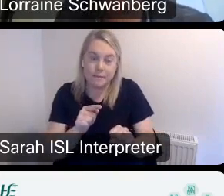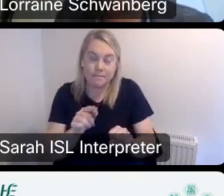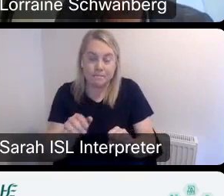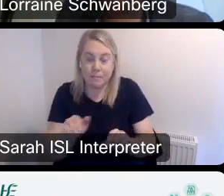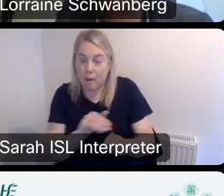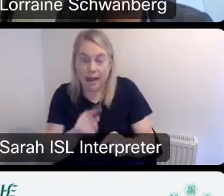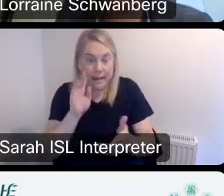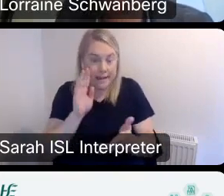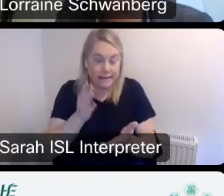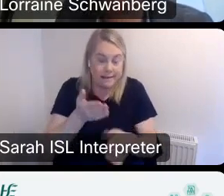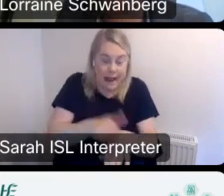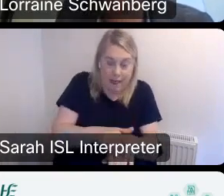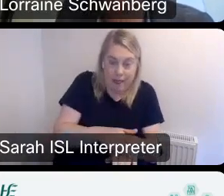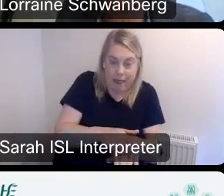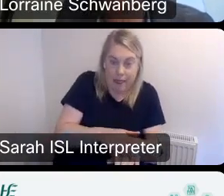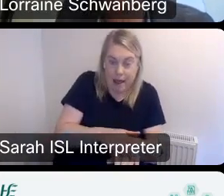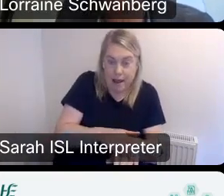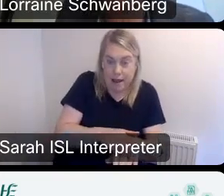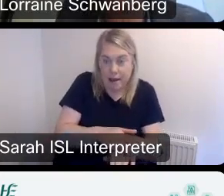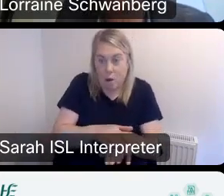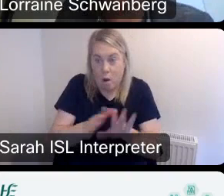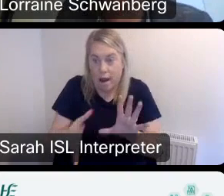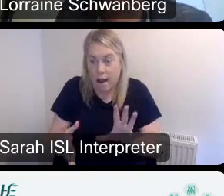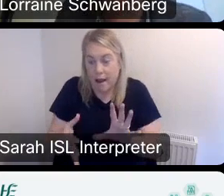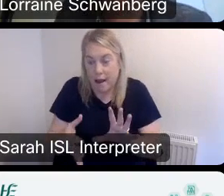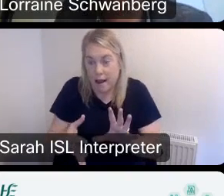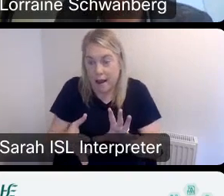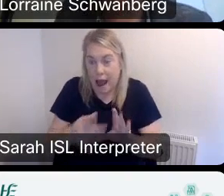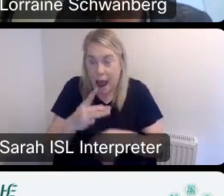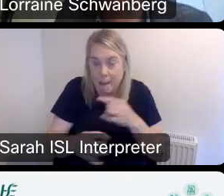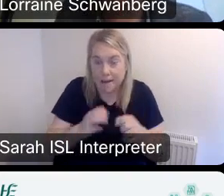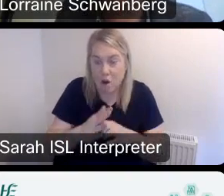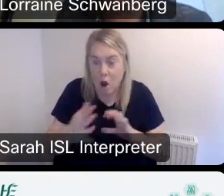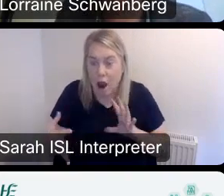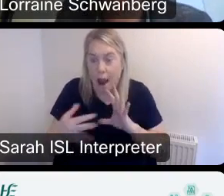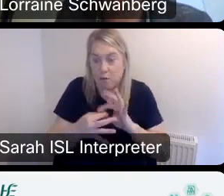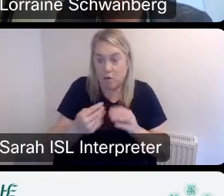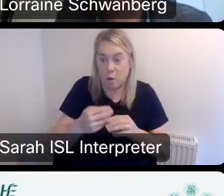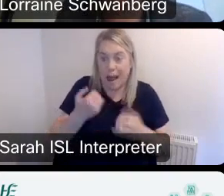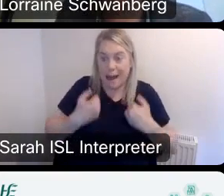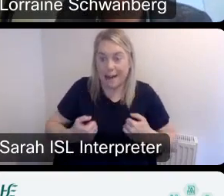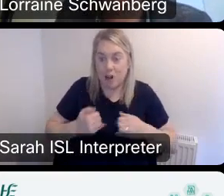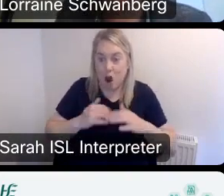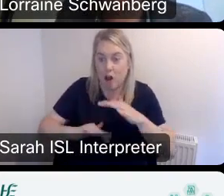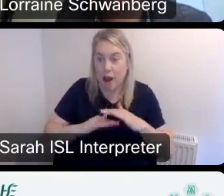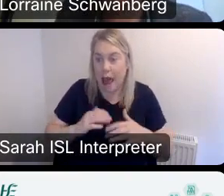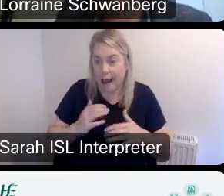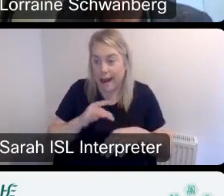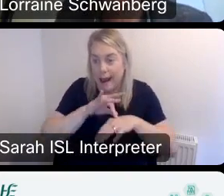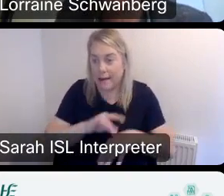arose from or was wholly or partially attributable to the illness or underlying condition of the